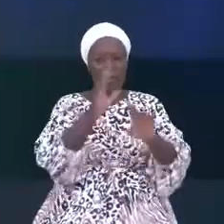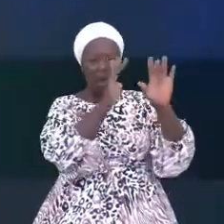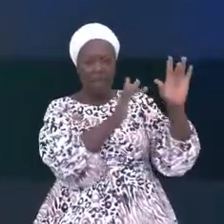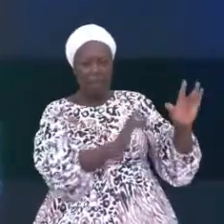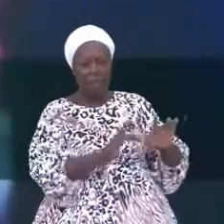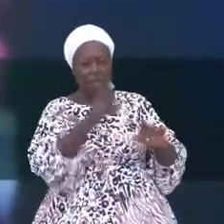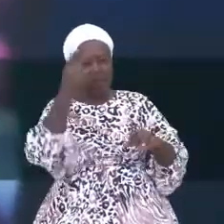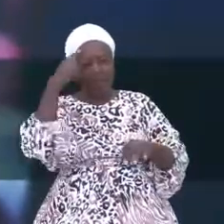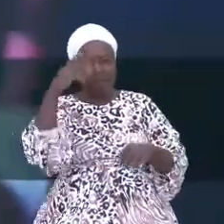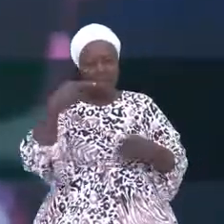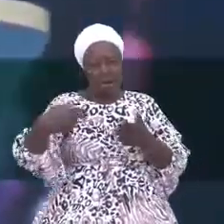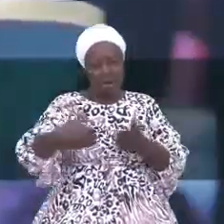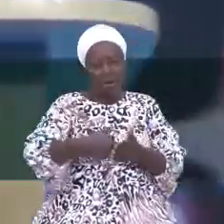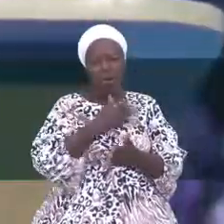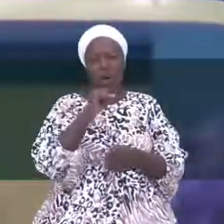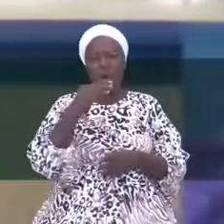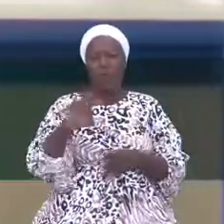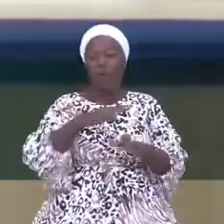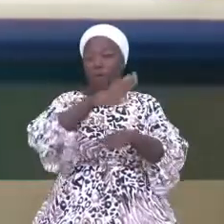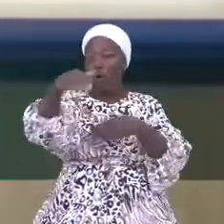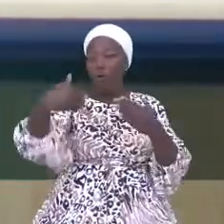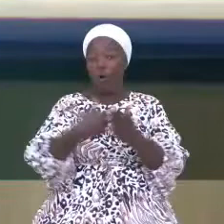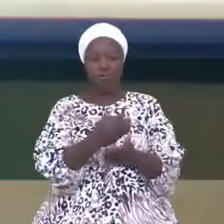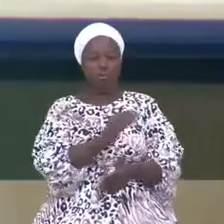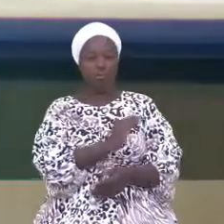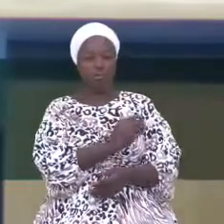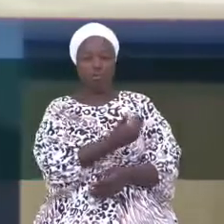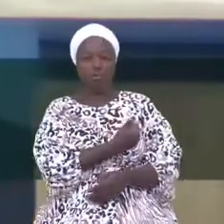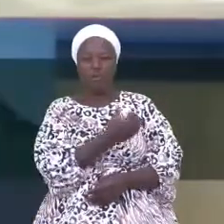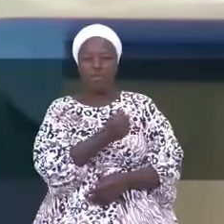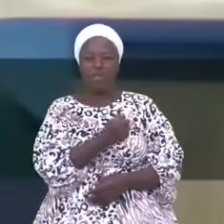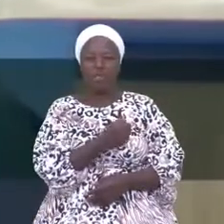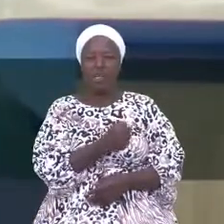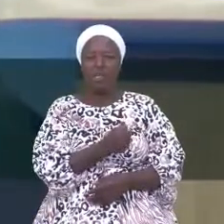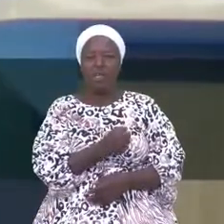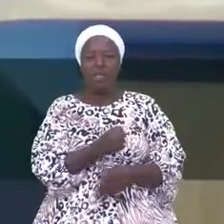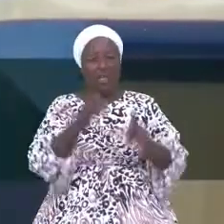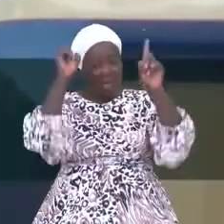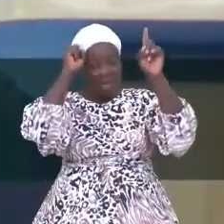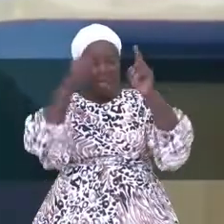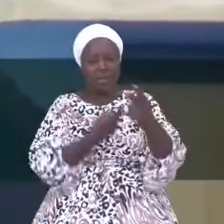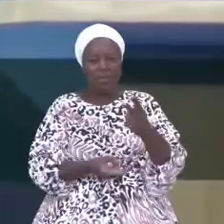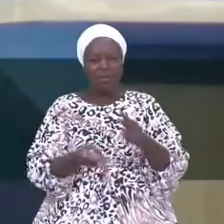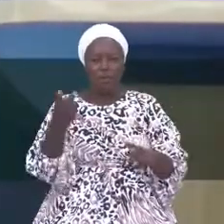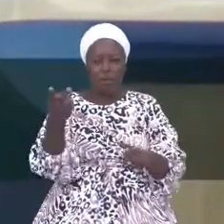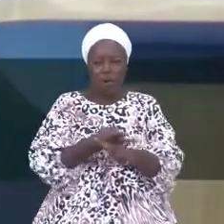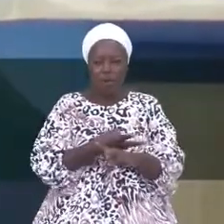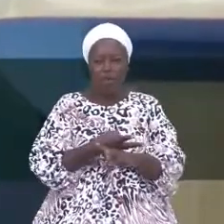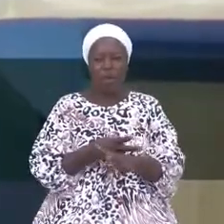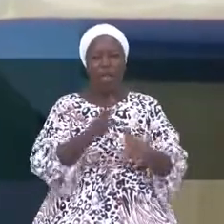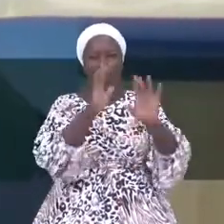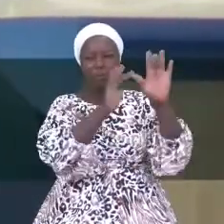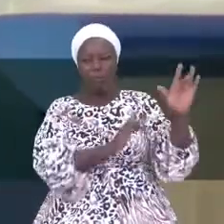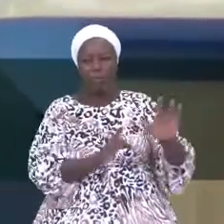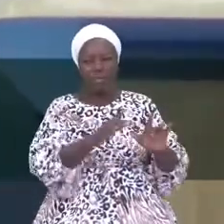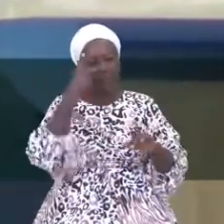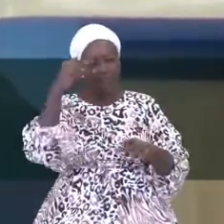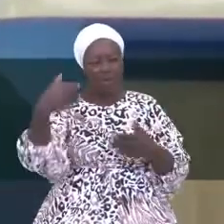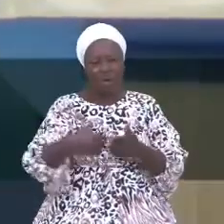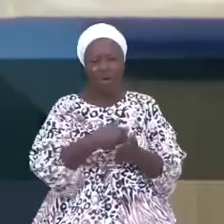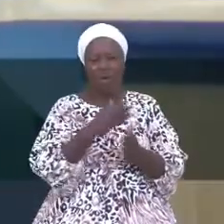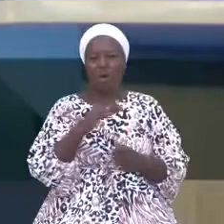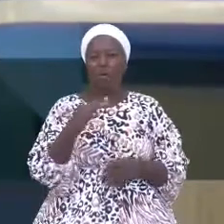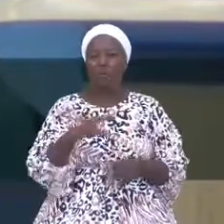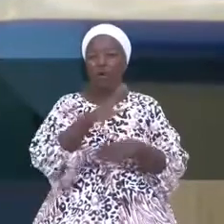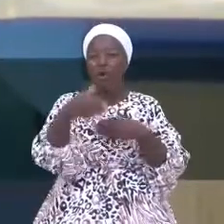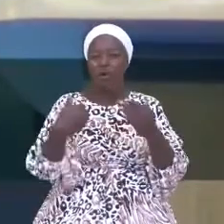the renewal of all souls. His multiplied mercy for the renewal